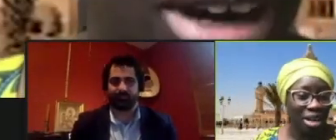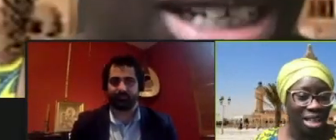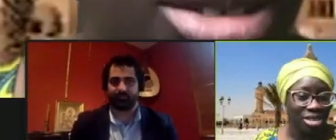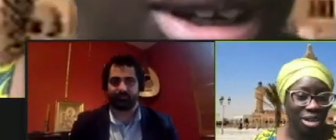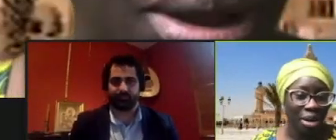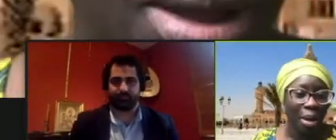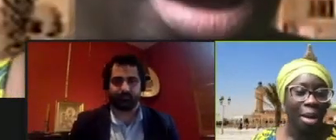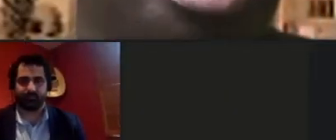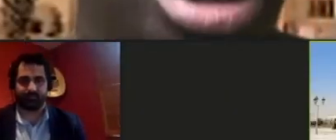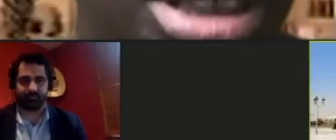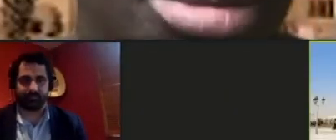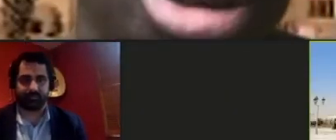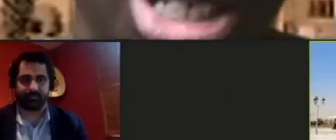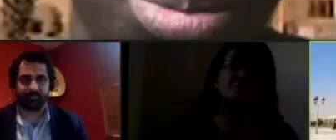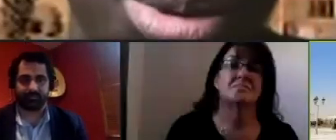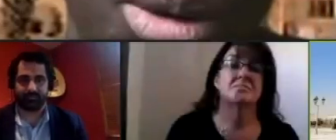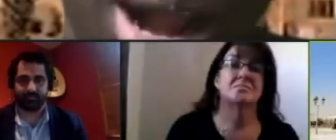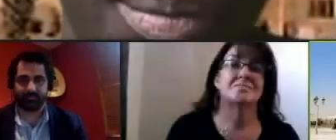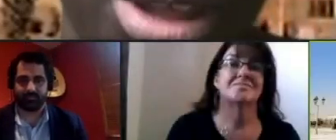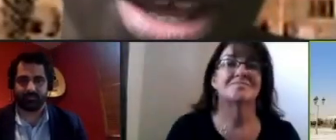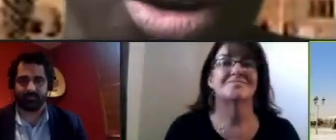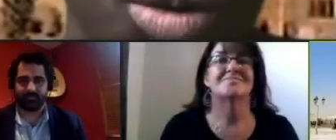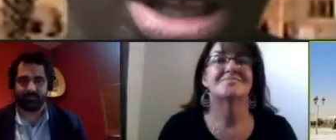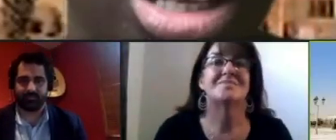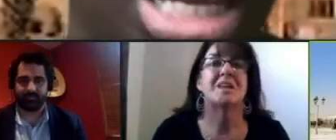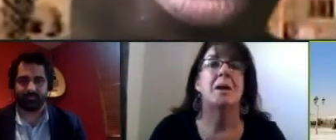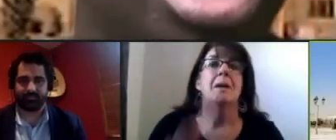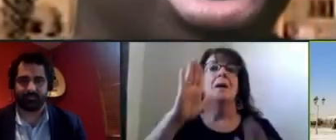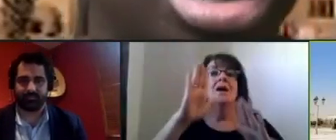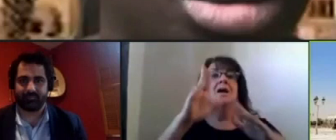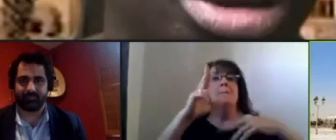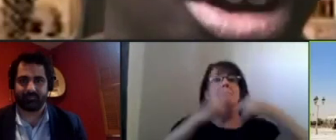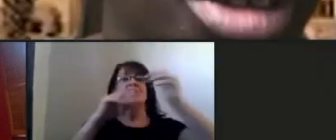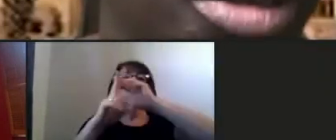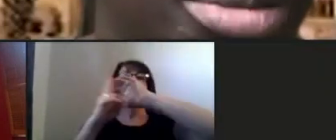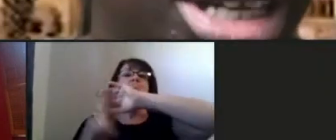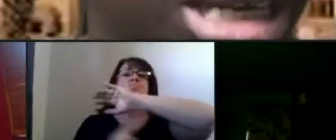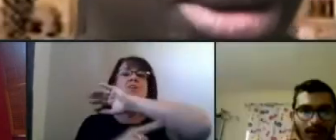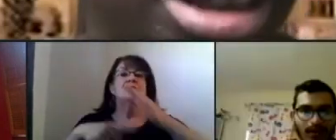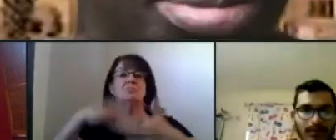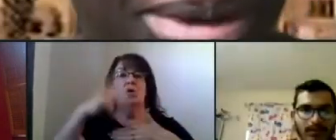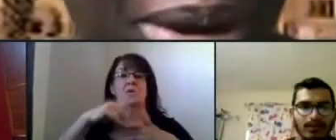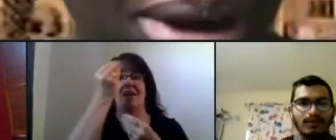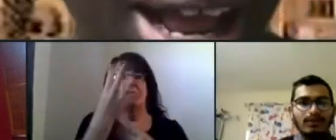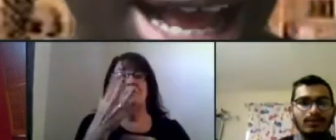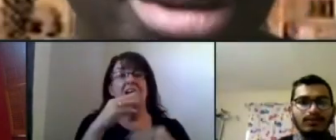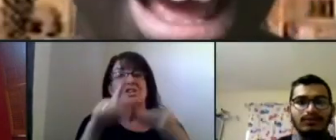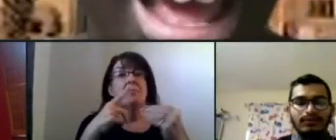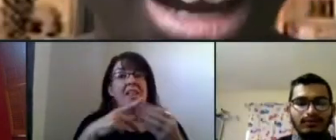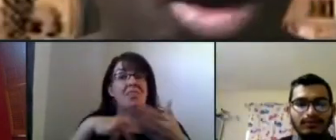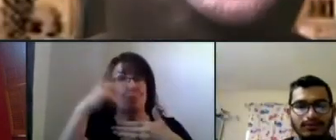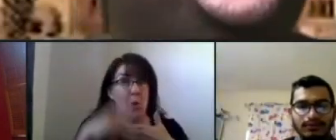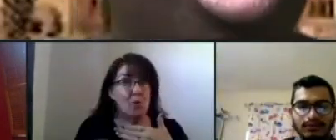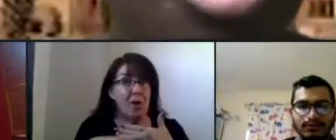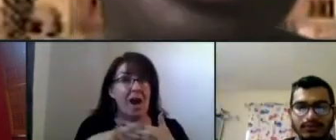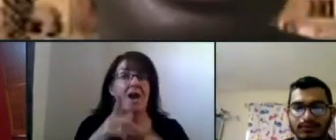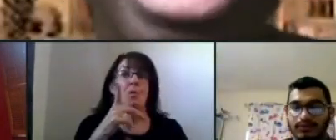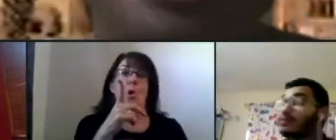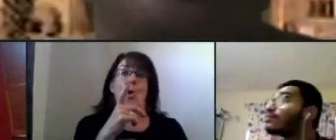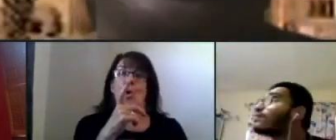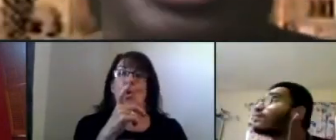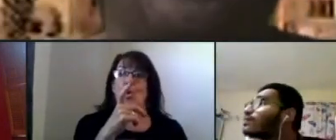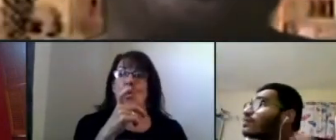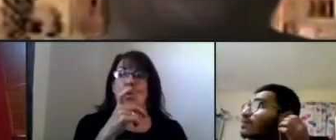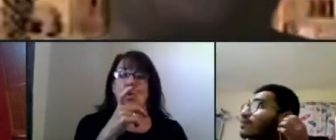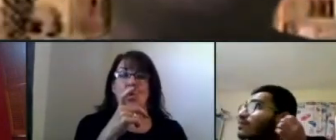Arab Orchestra Building Bridges Program, who will give us a little bit of information about their program and who will close us